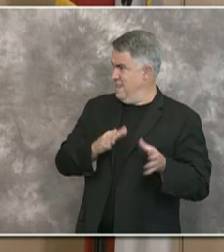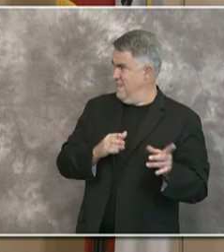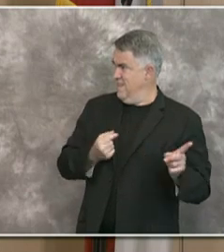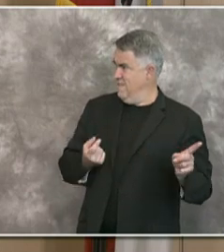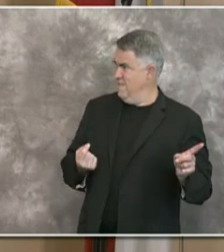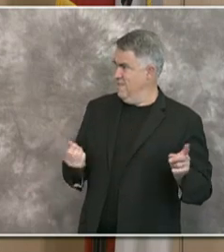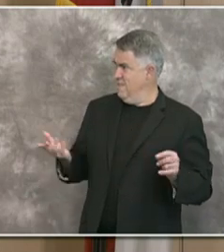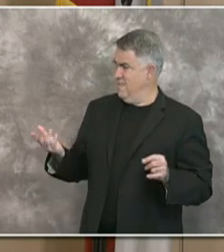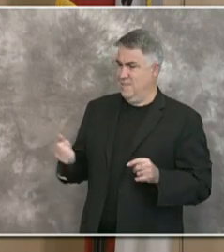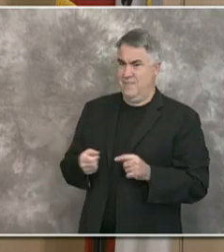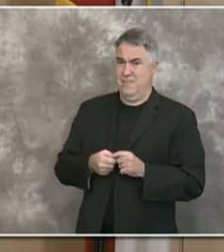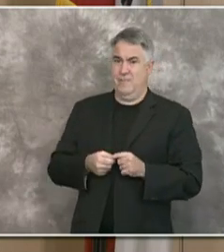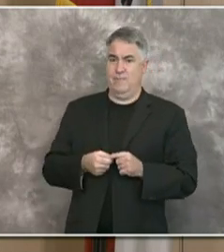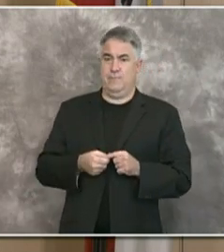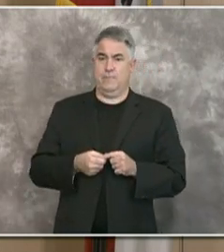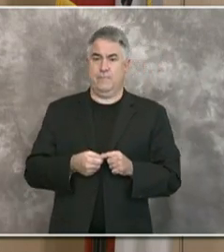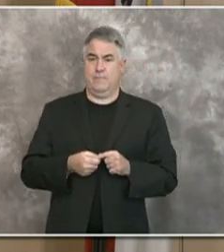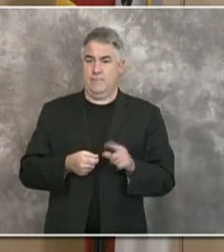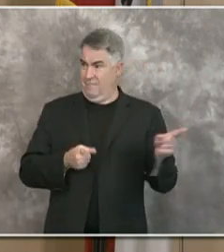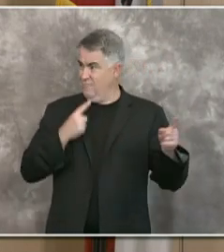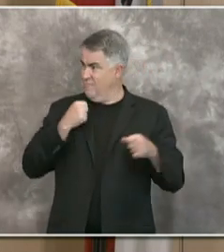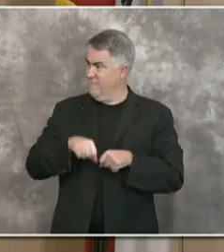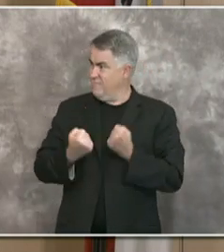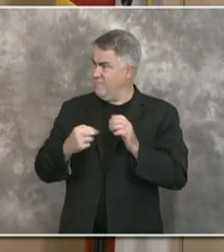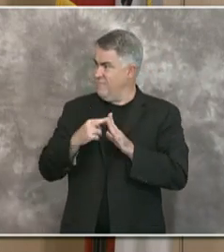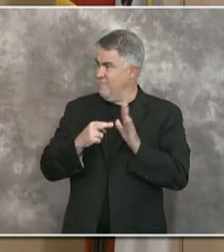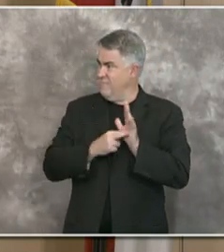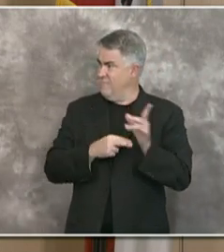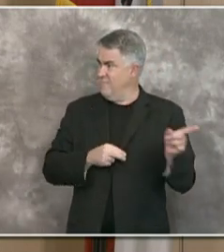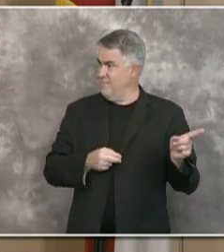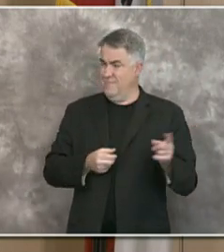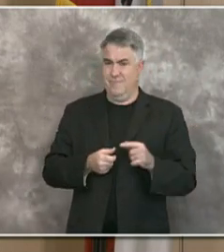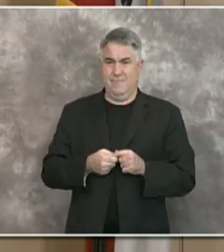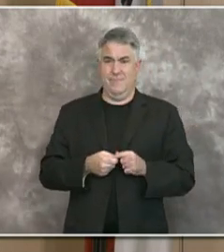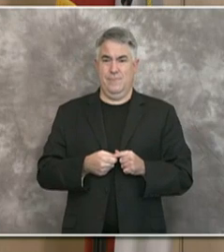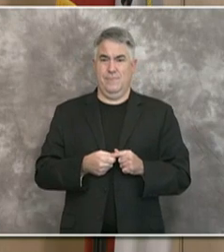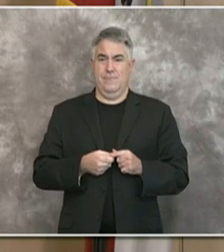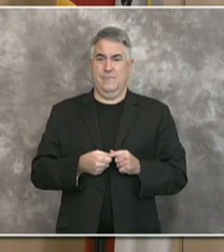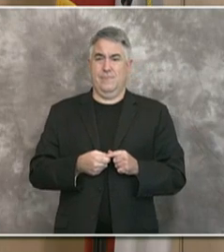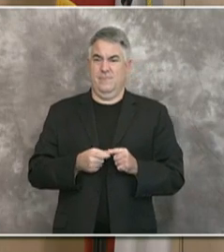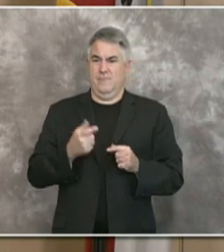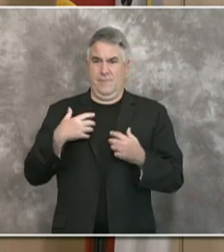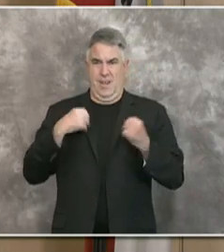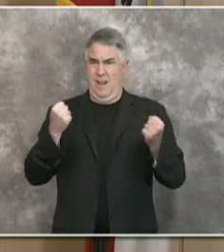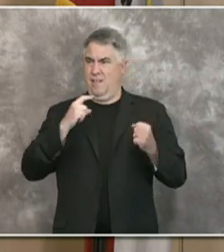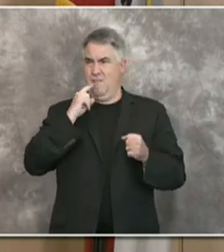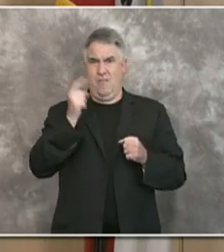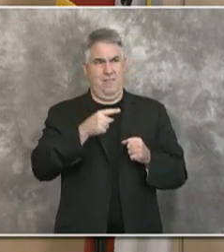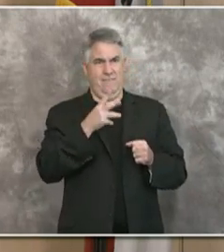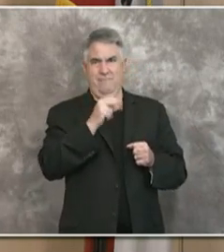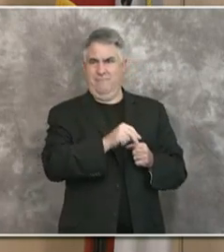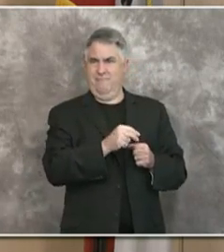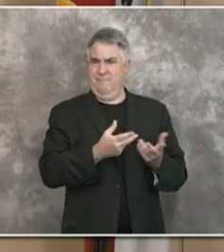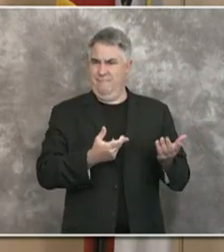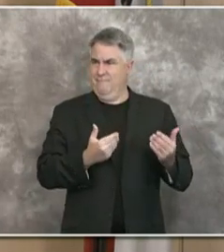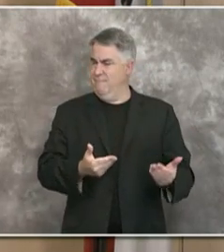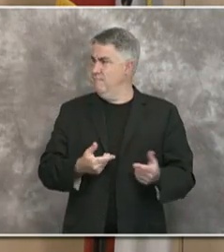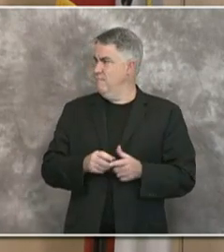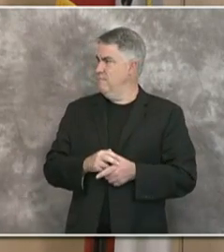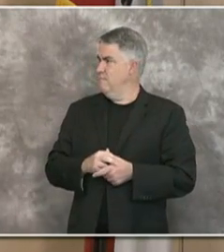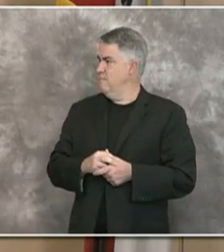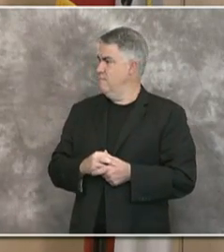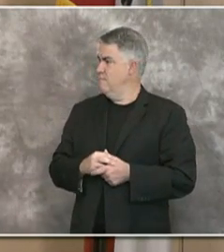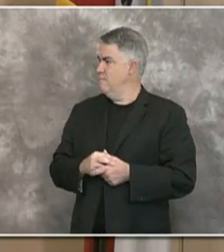they in fact violating the county health order? Okay, Supervisor Fletcher is going to respond.